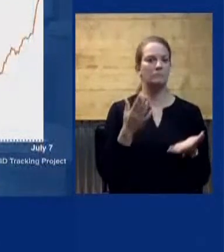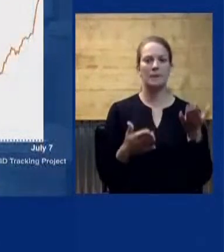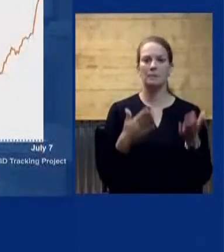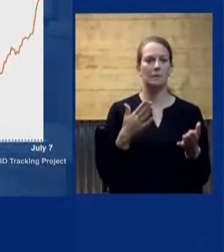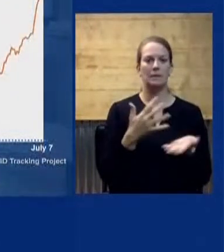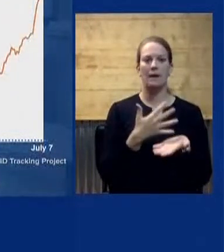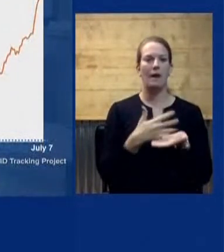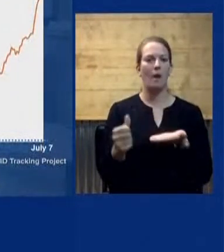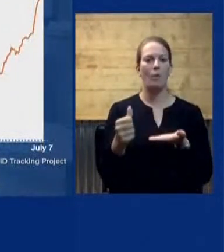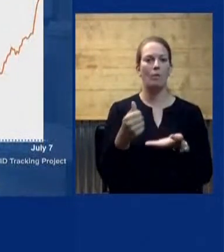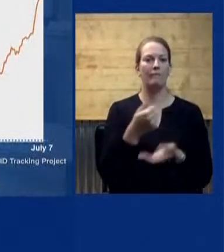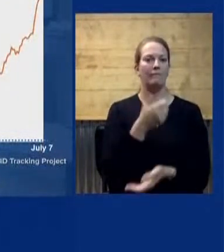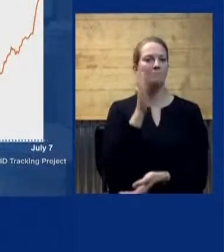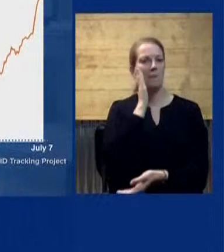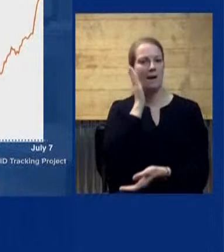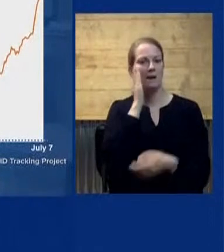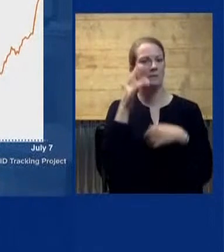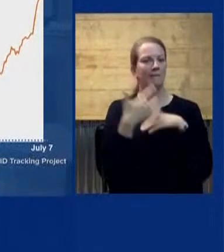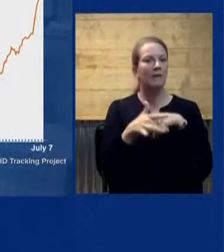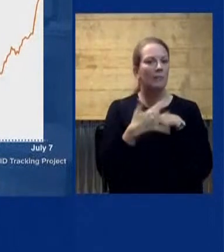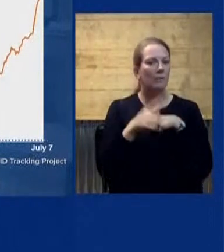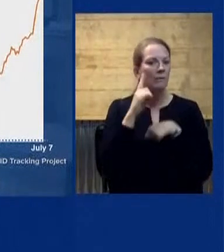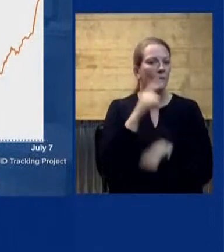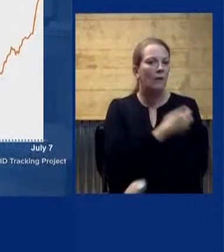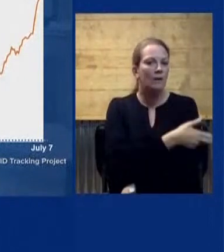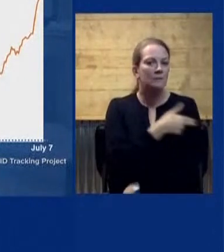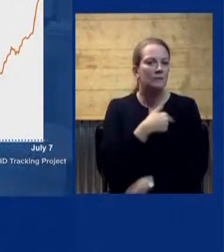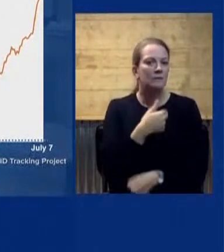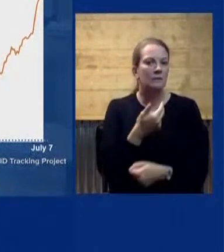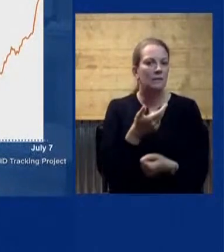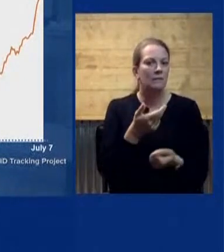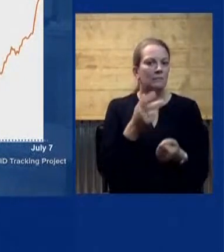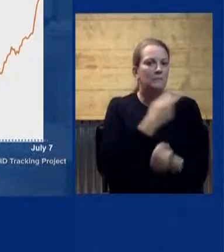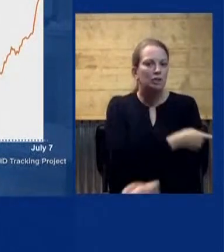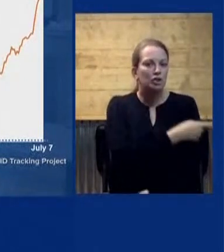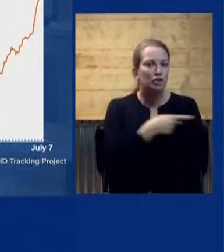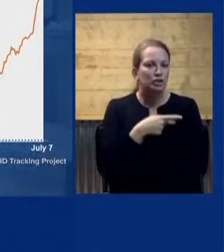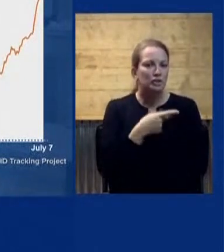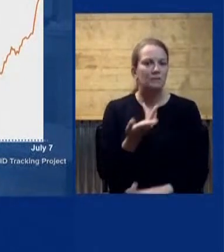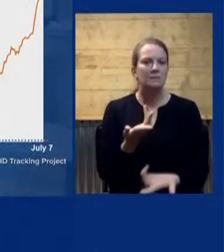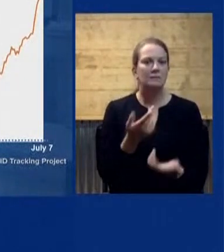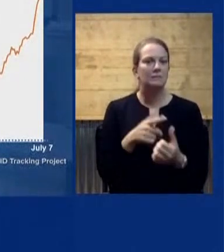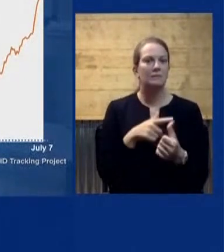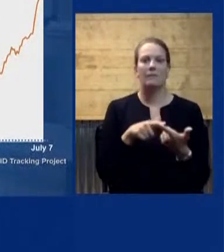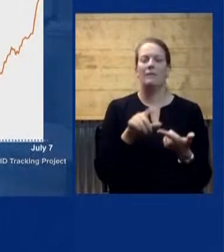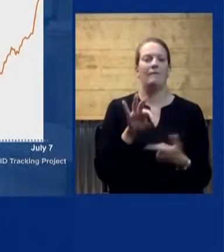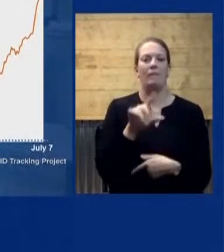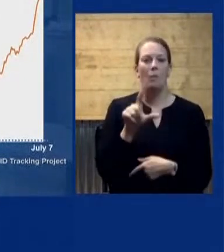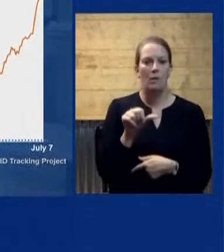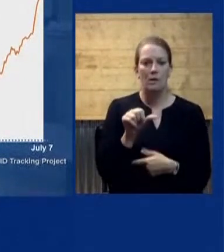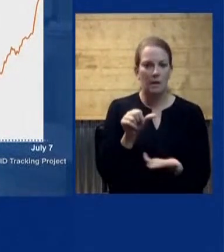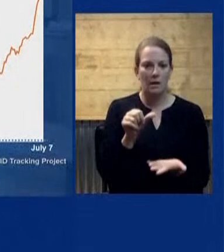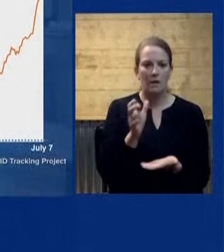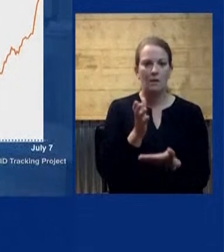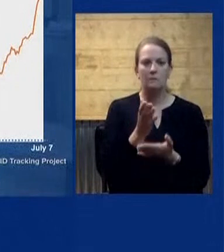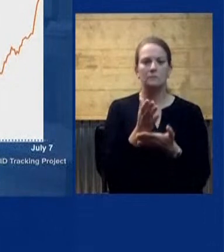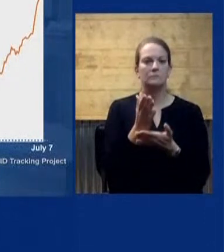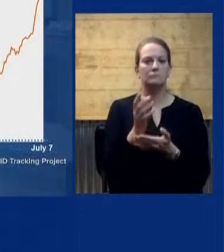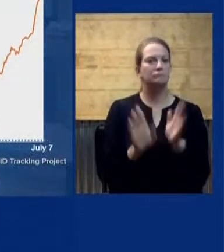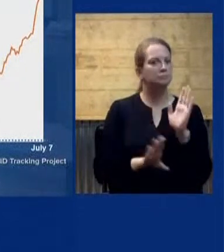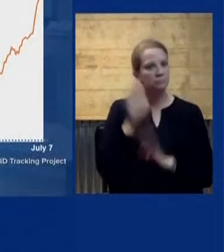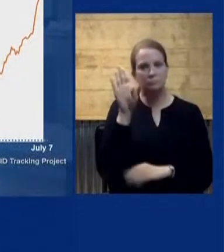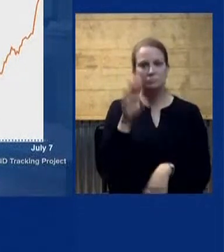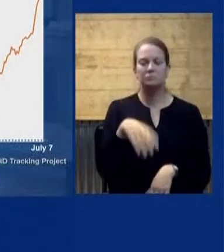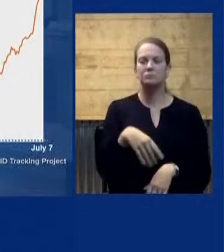beds. Florida, you're seeing a tremendous spike. Some hospitals, they're out of ICU beds, which is a